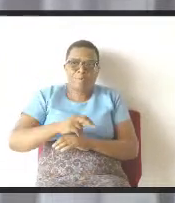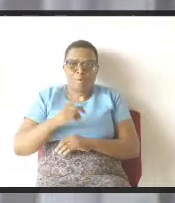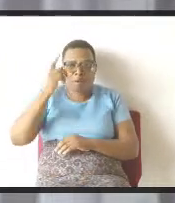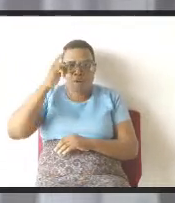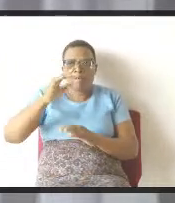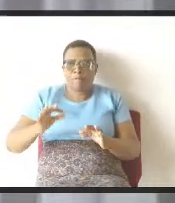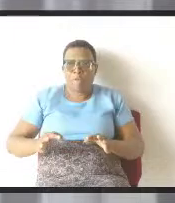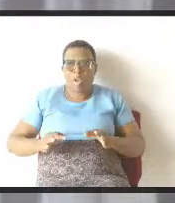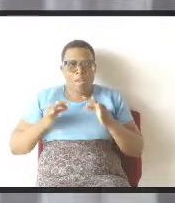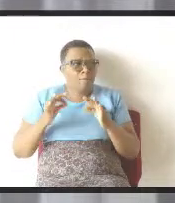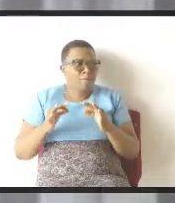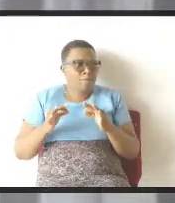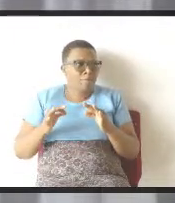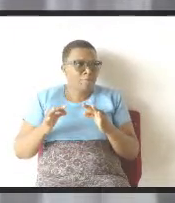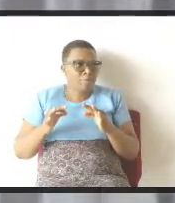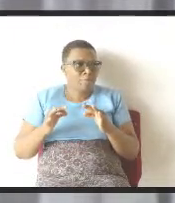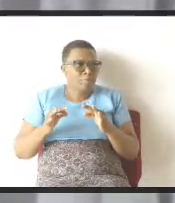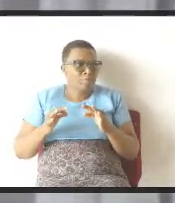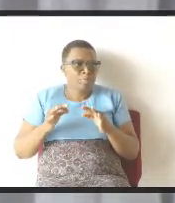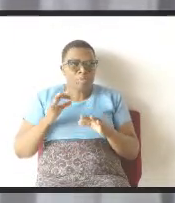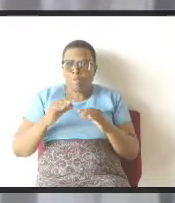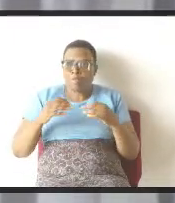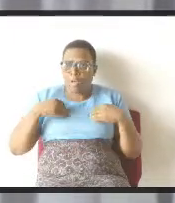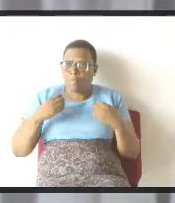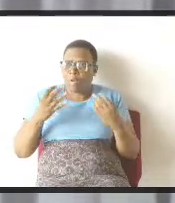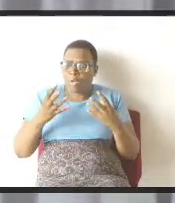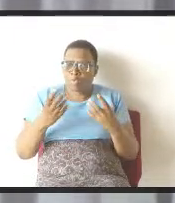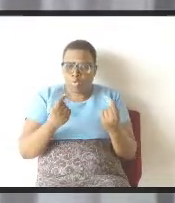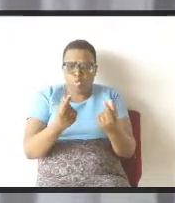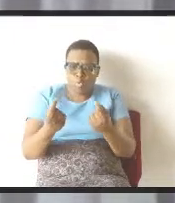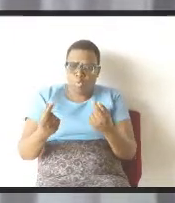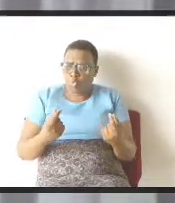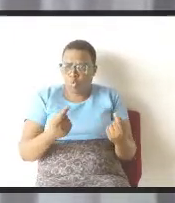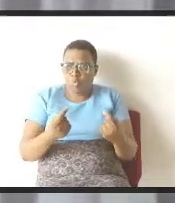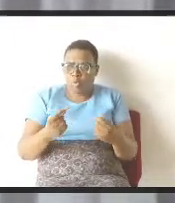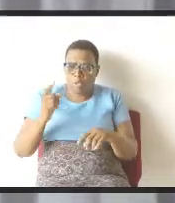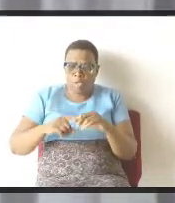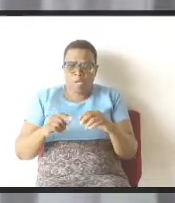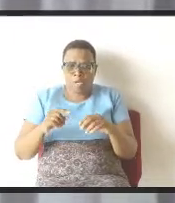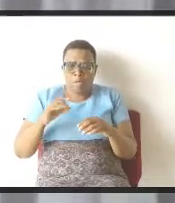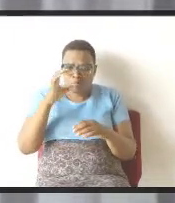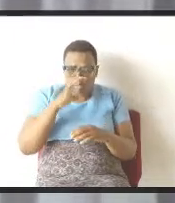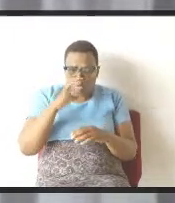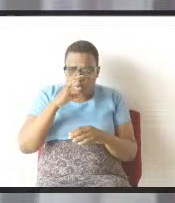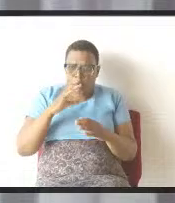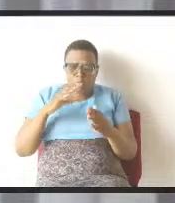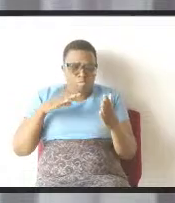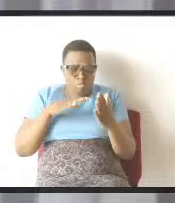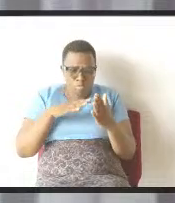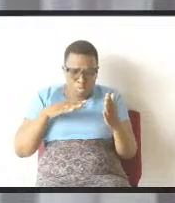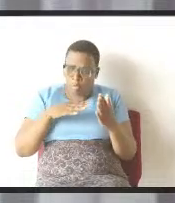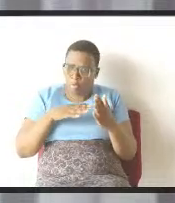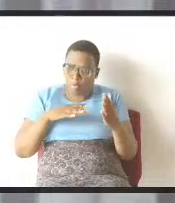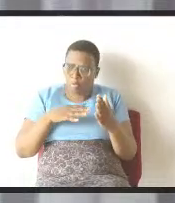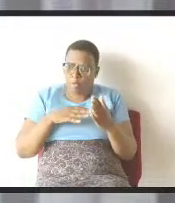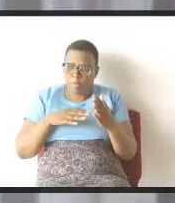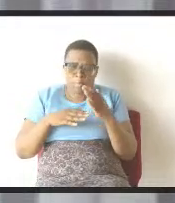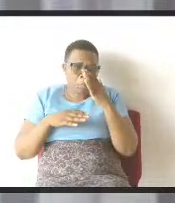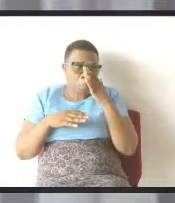And if I had a lot to do and didn't have time to do the research and study I should do, I have